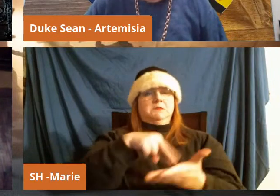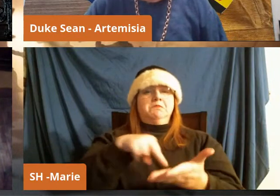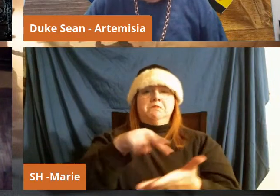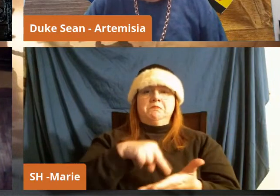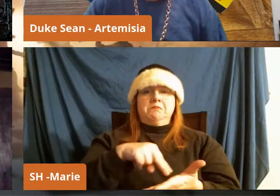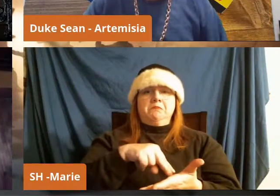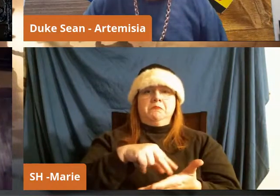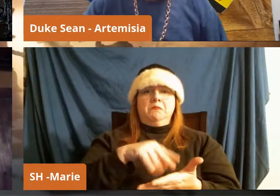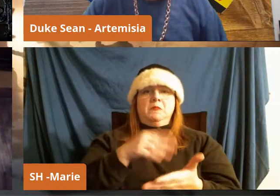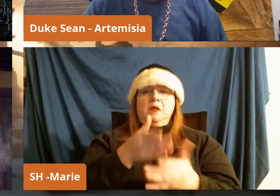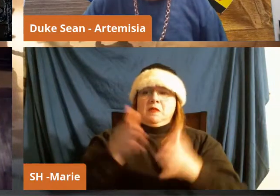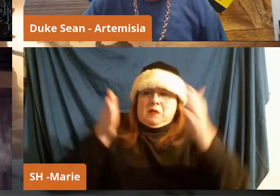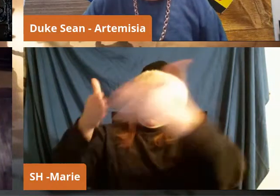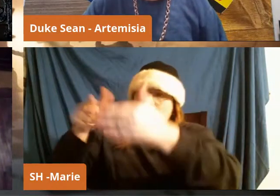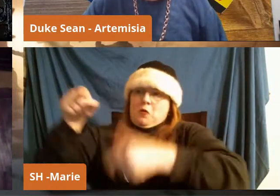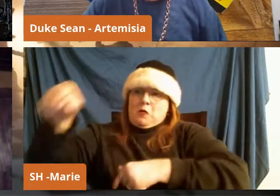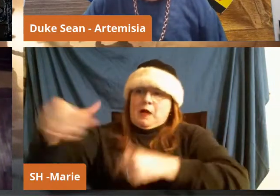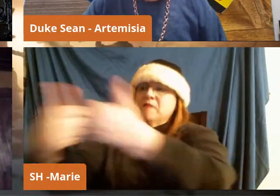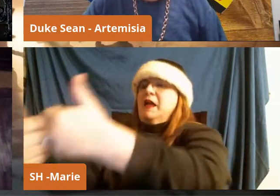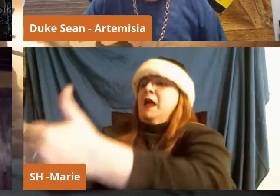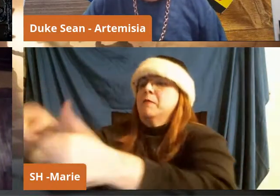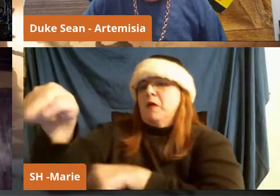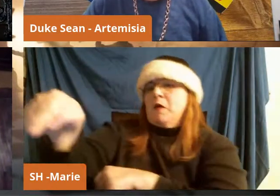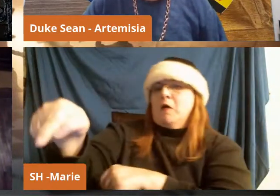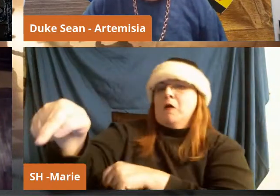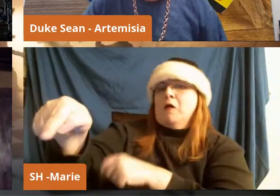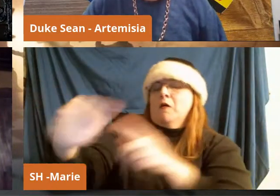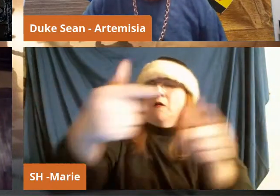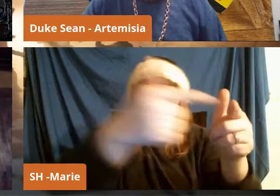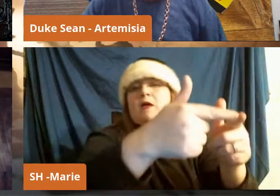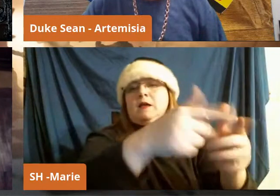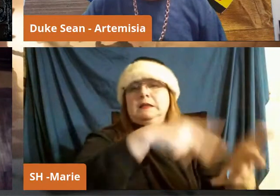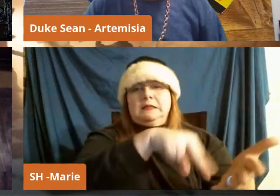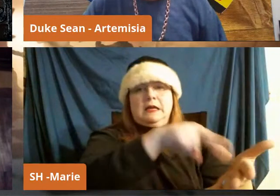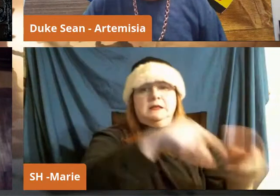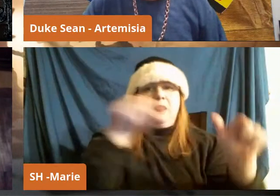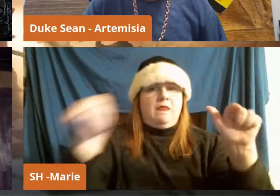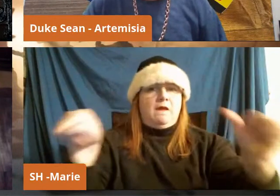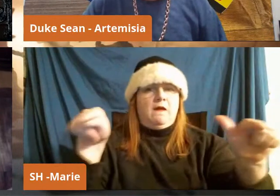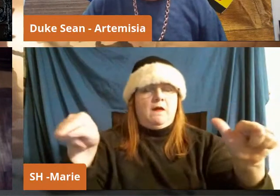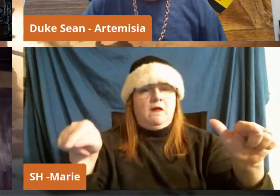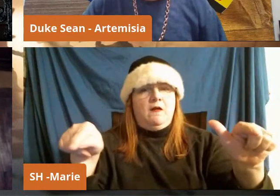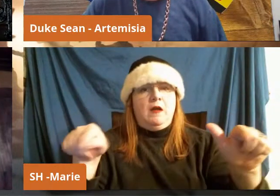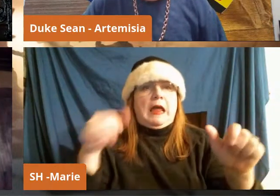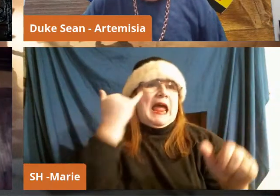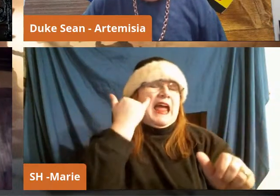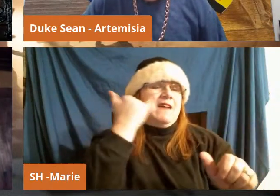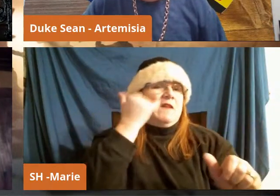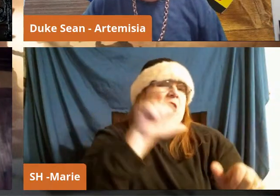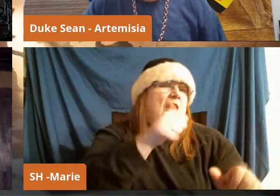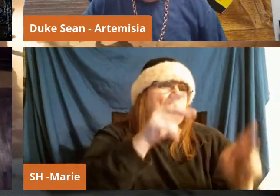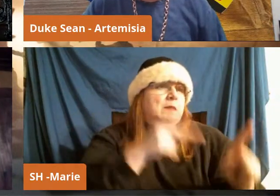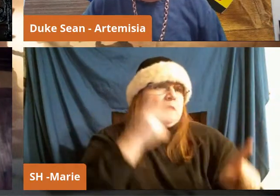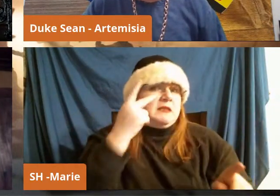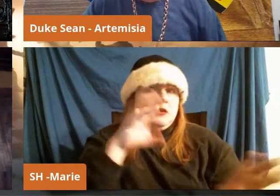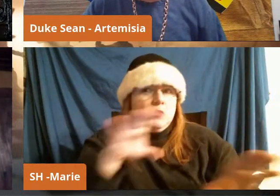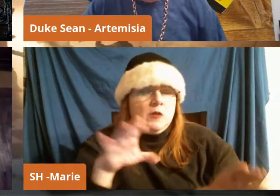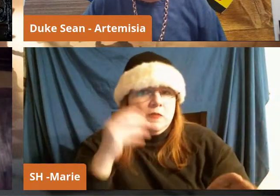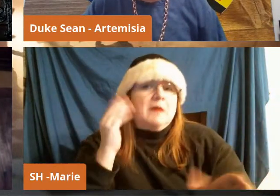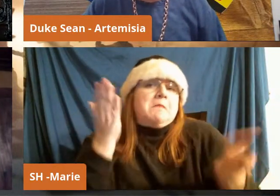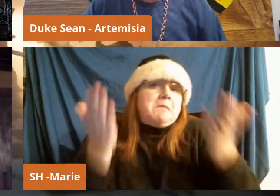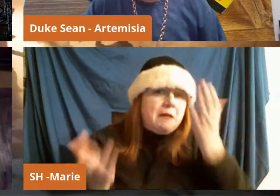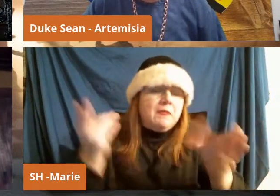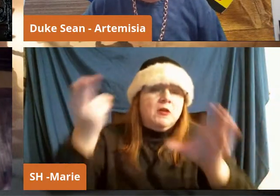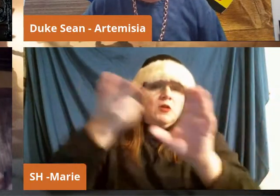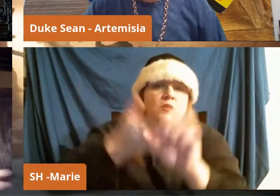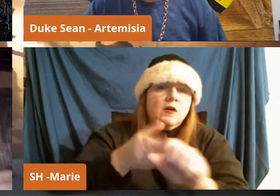Right. Or over in this corner, we've got games going on. Right. Yep. If people see other people doing it, they're more likely to join in. If it's off in